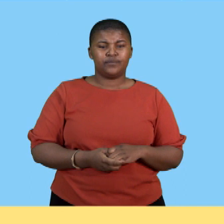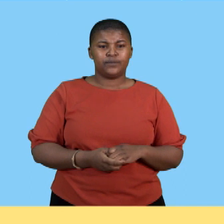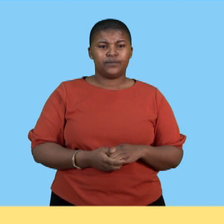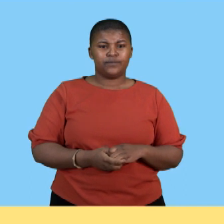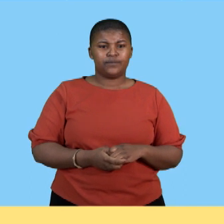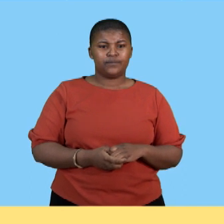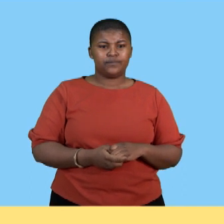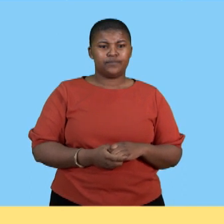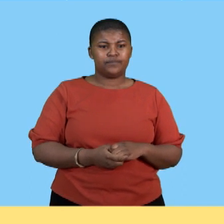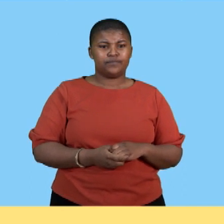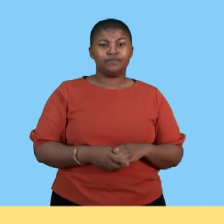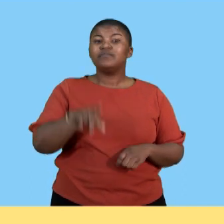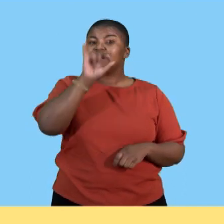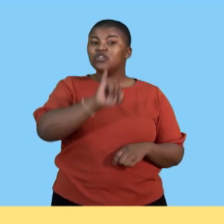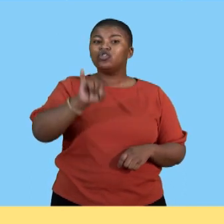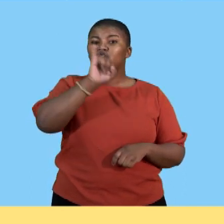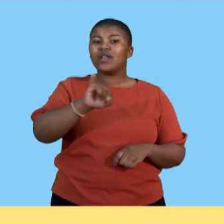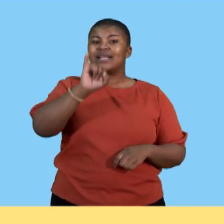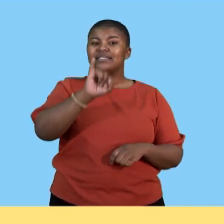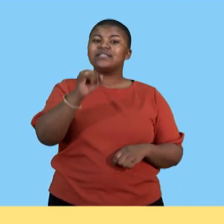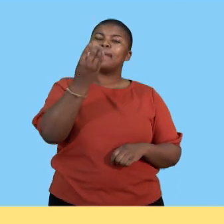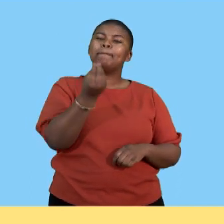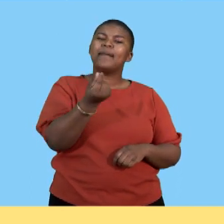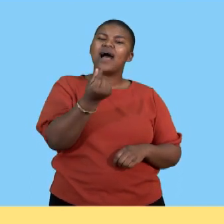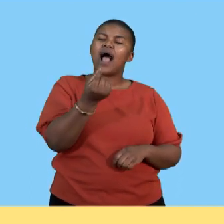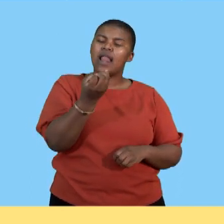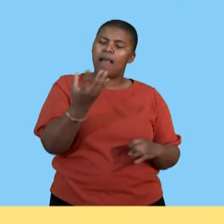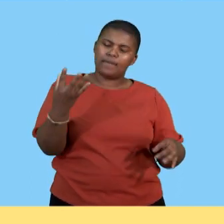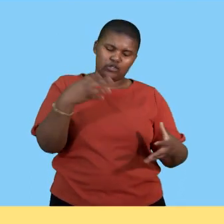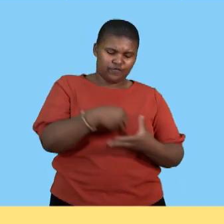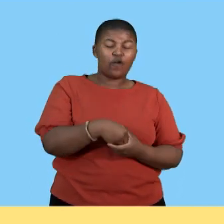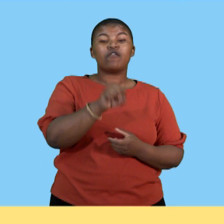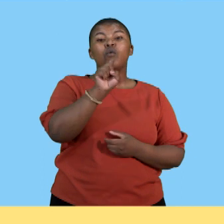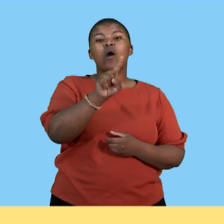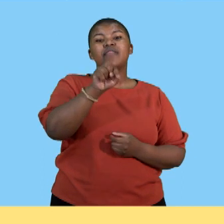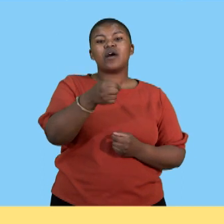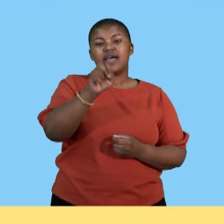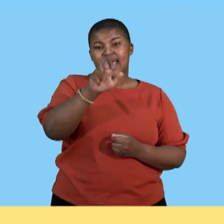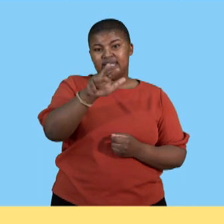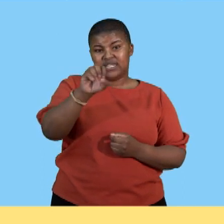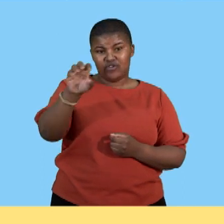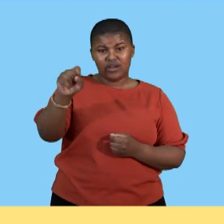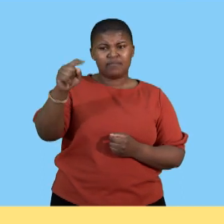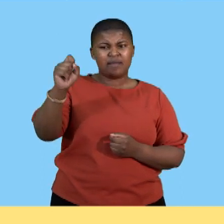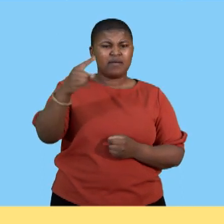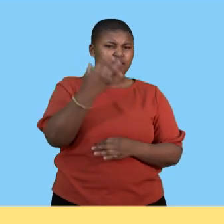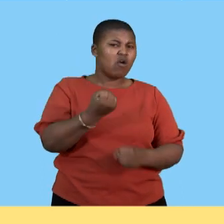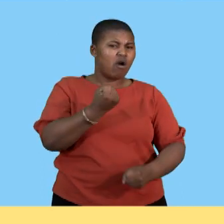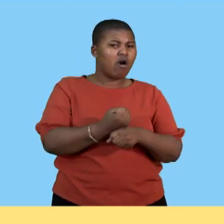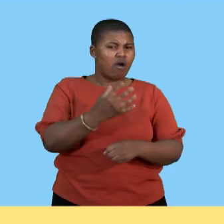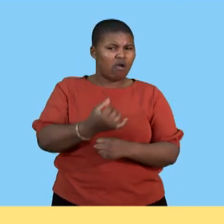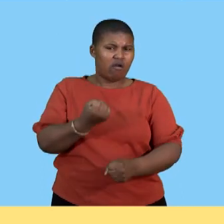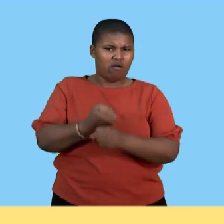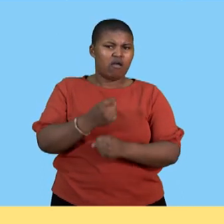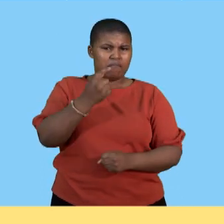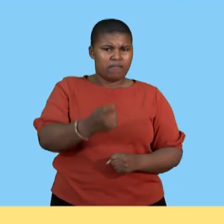2 reads, insurance includes an amount of 1,800. This is an annual payment